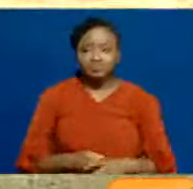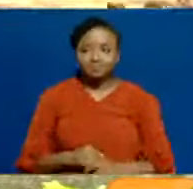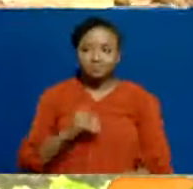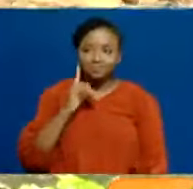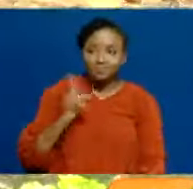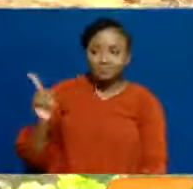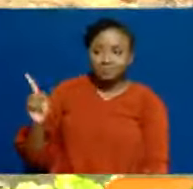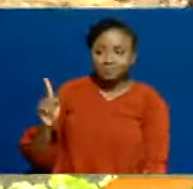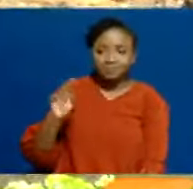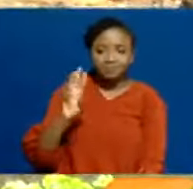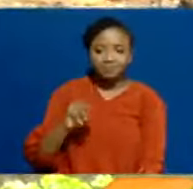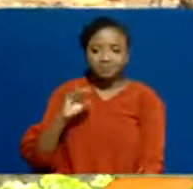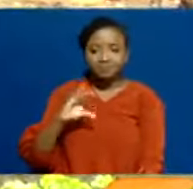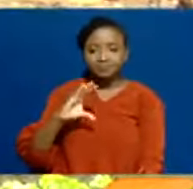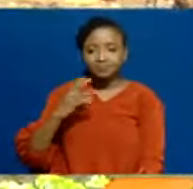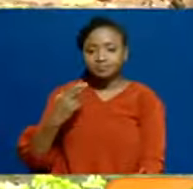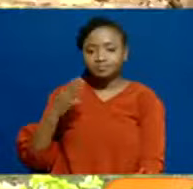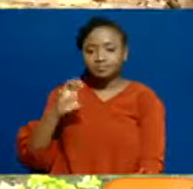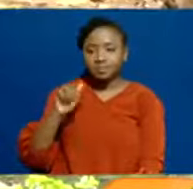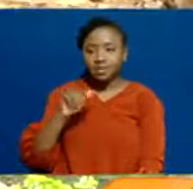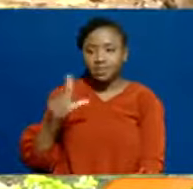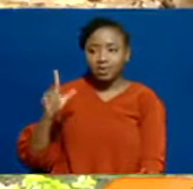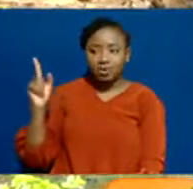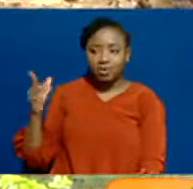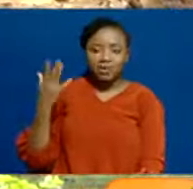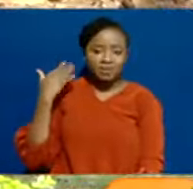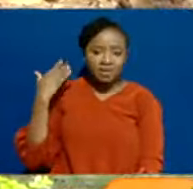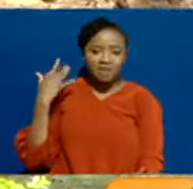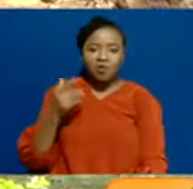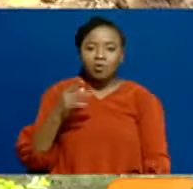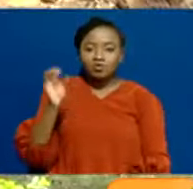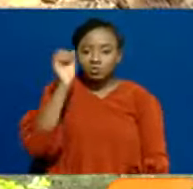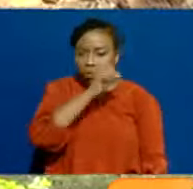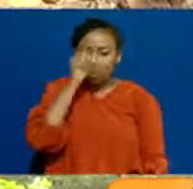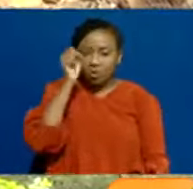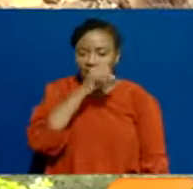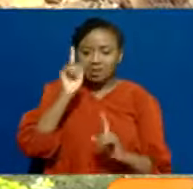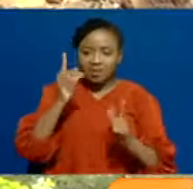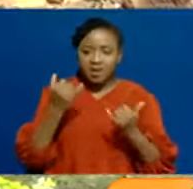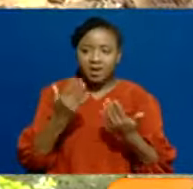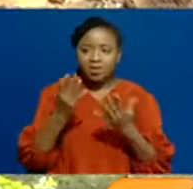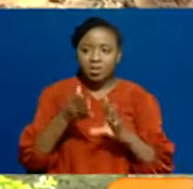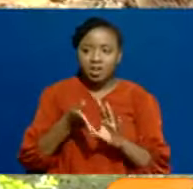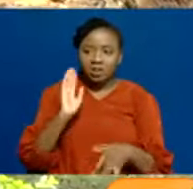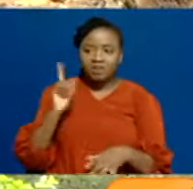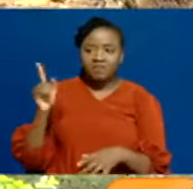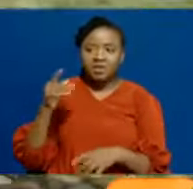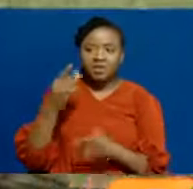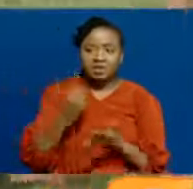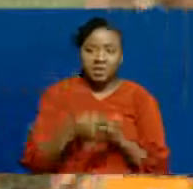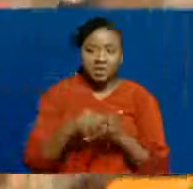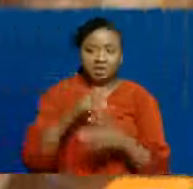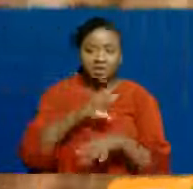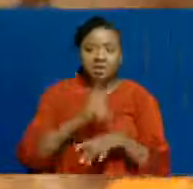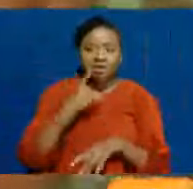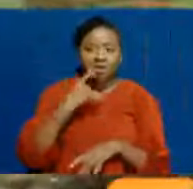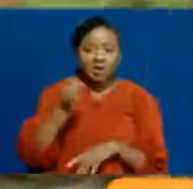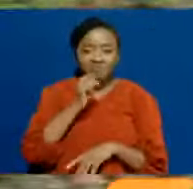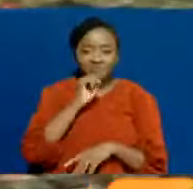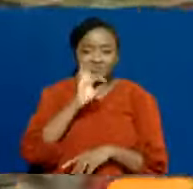Michael, a reformed street boy, eggs a life out of hawking sweets in Nairobi's CBD. He makes about 150 shillings on a good